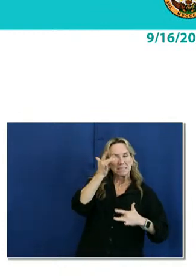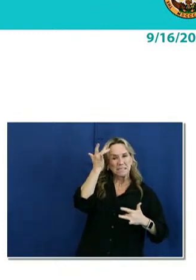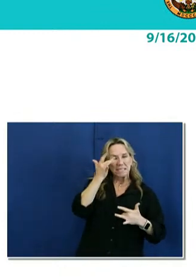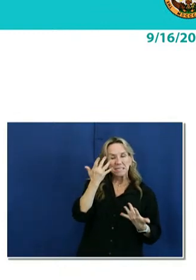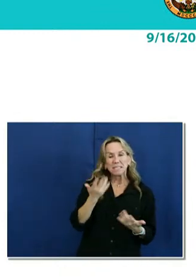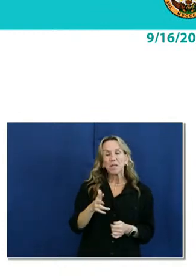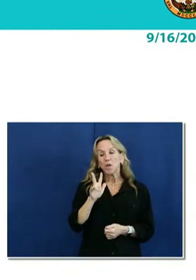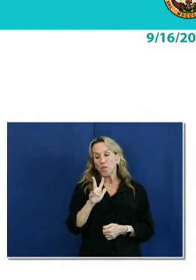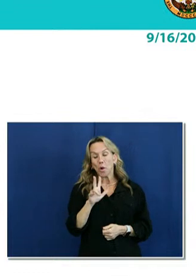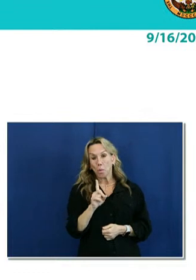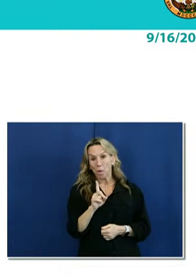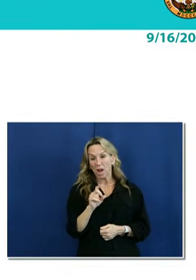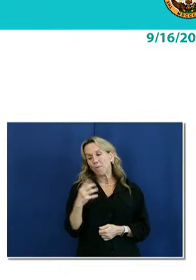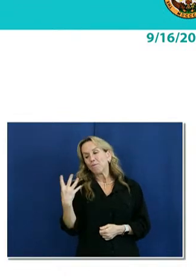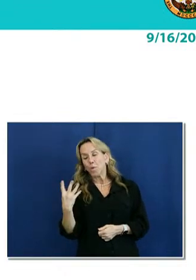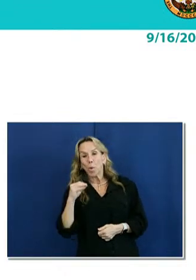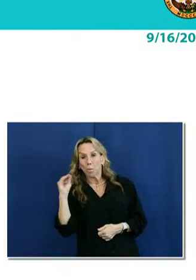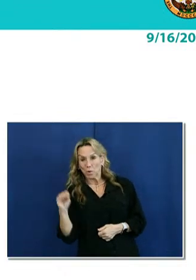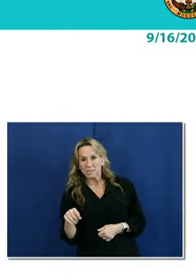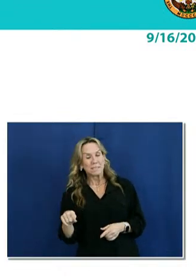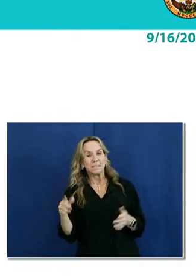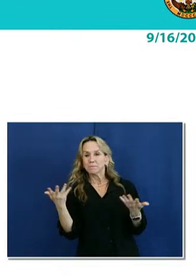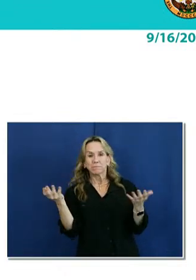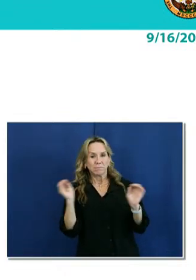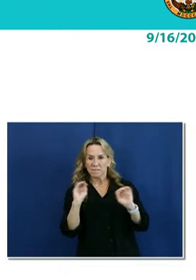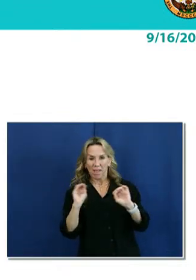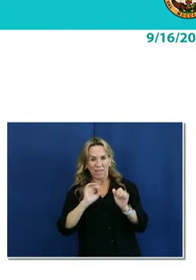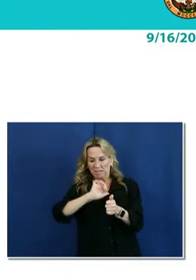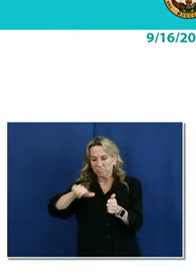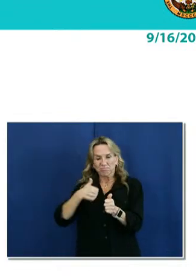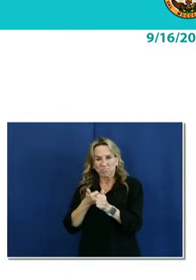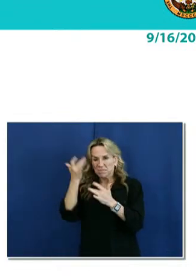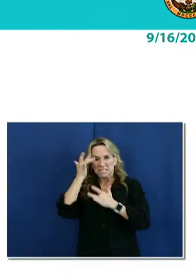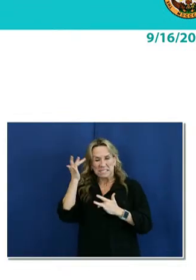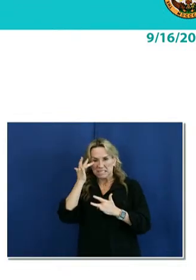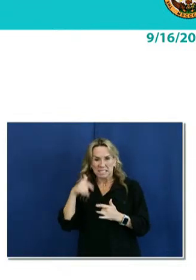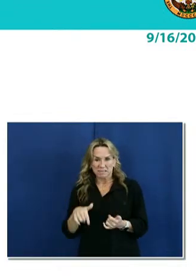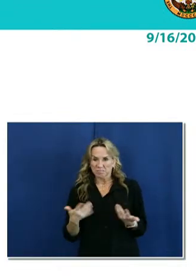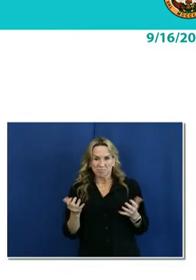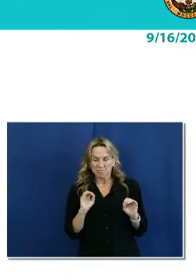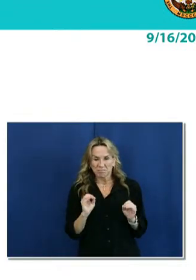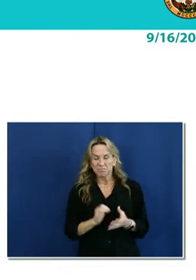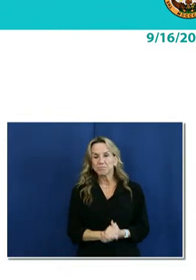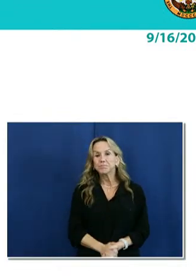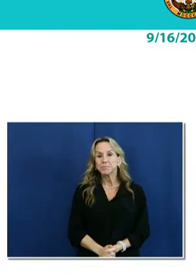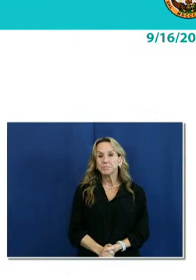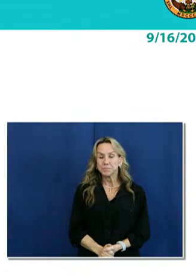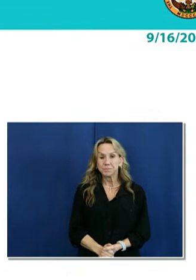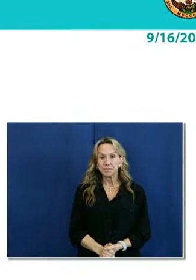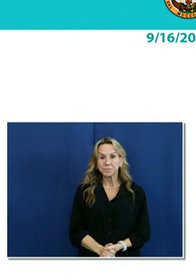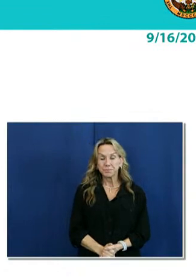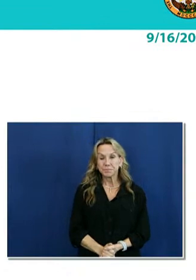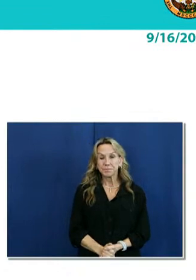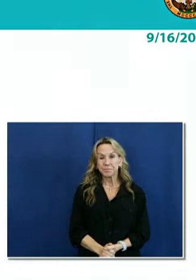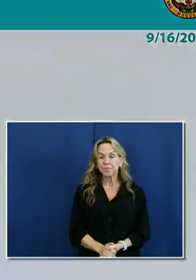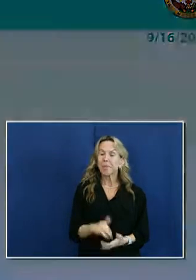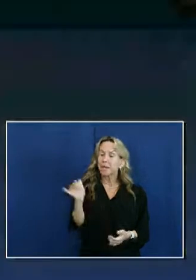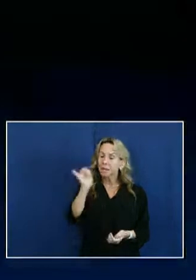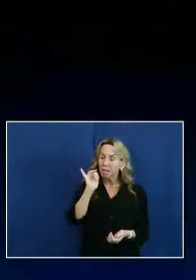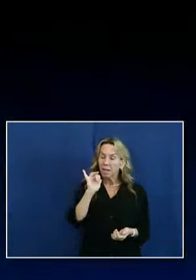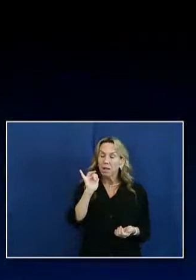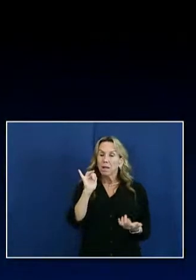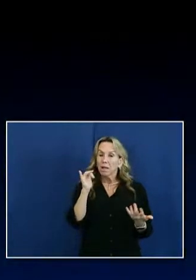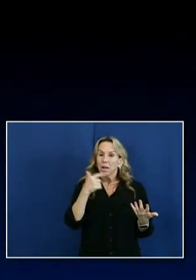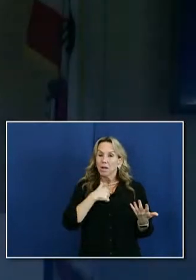31, or 4% of the total number of deaths with no underlying medical conditions. And as